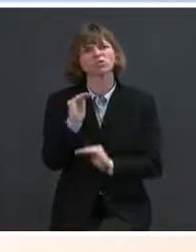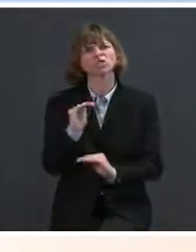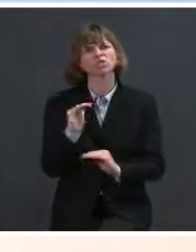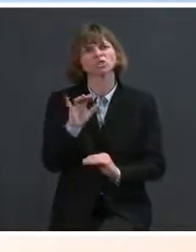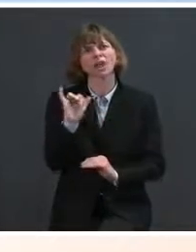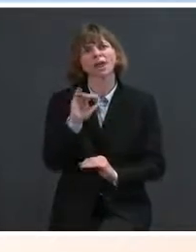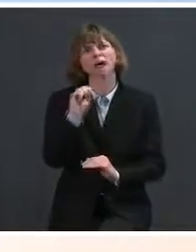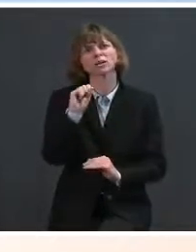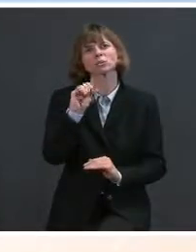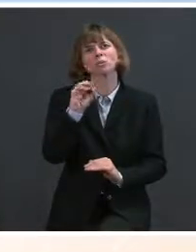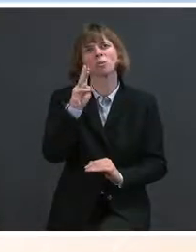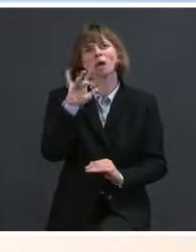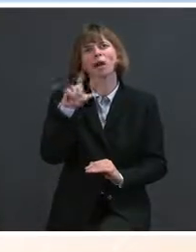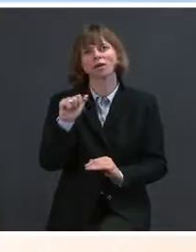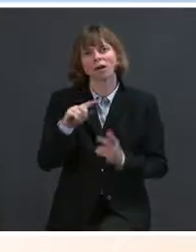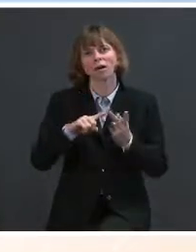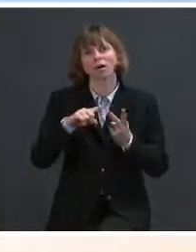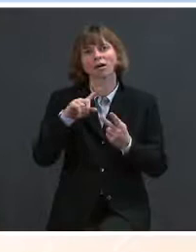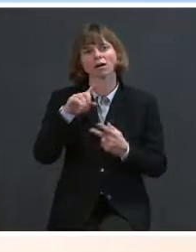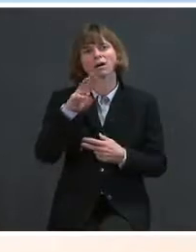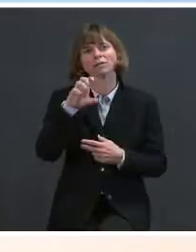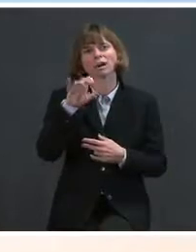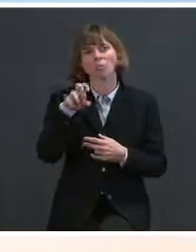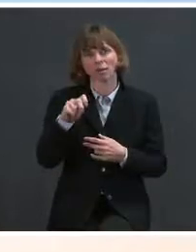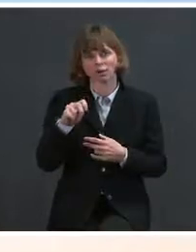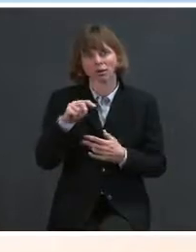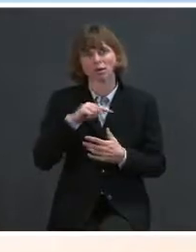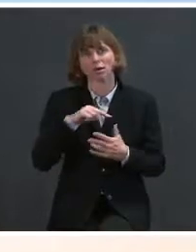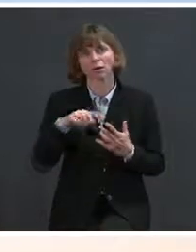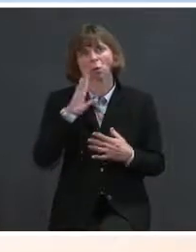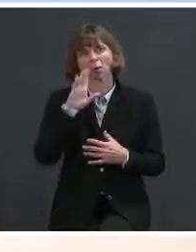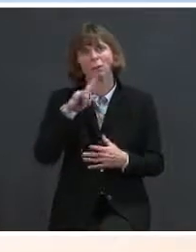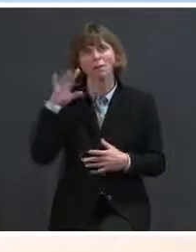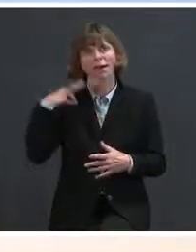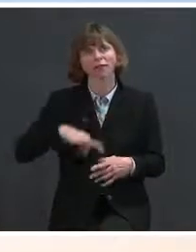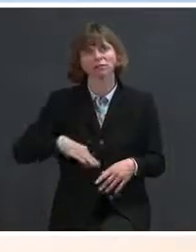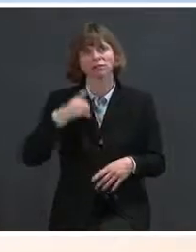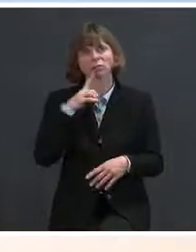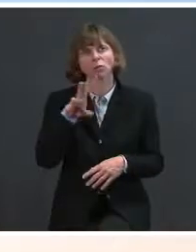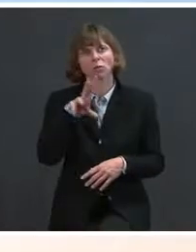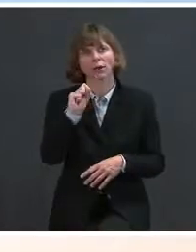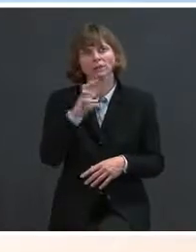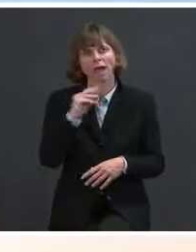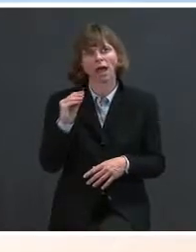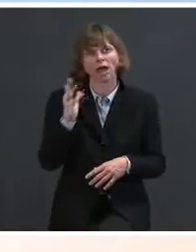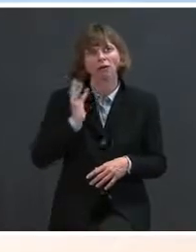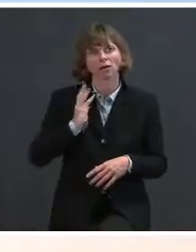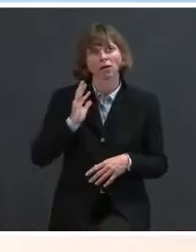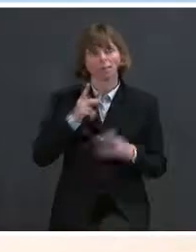Somalia, Yemen, and Libya going to be beneficial to the U.S., whereas ambassadors in those places used to be able